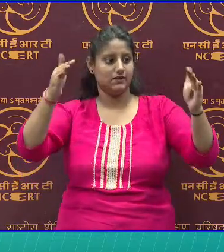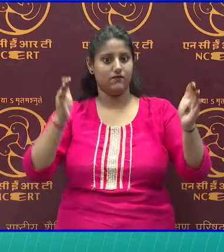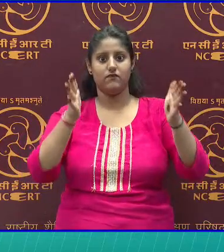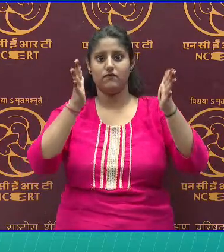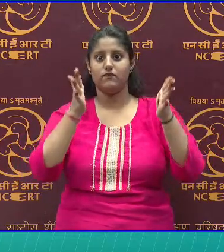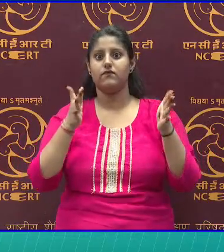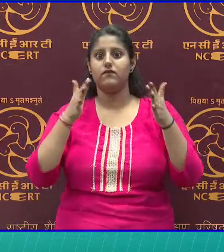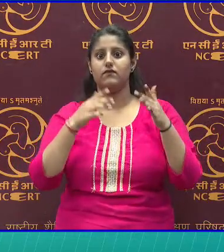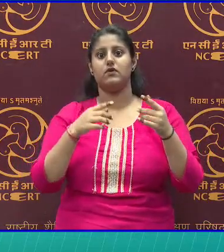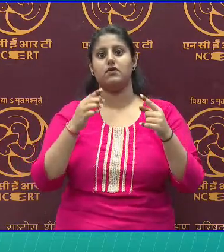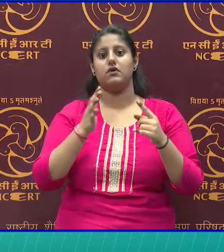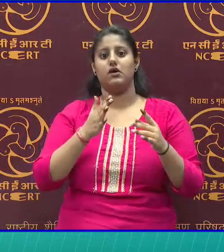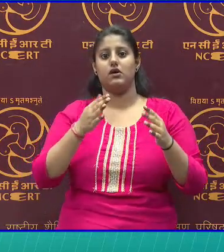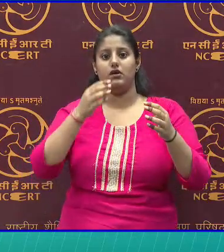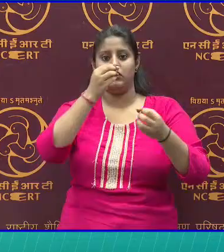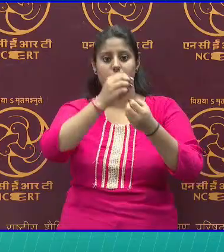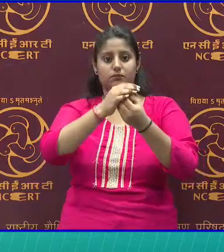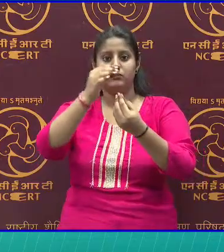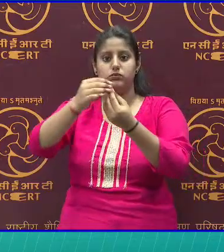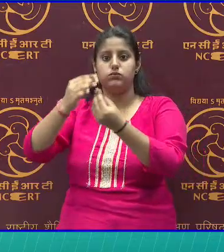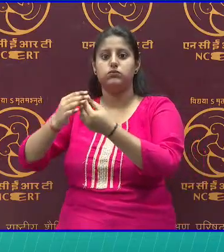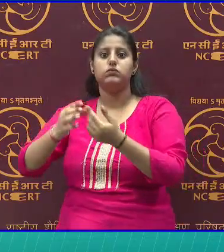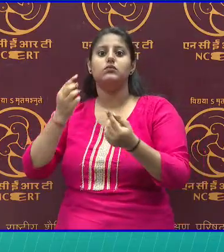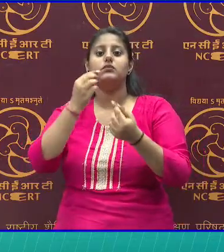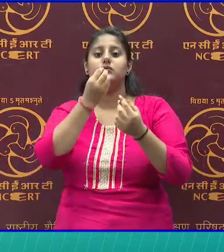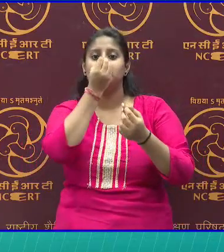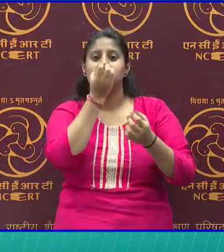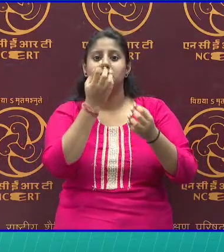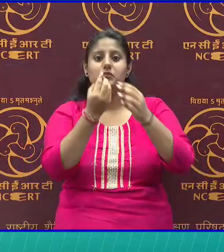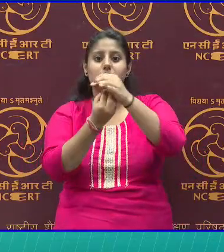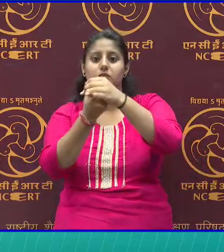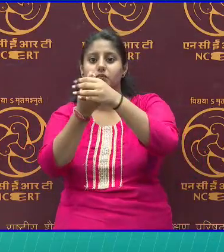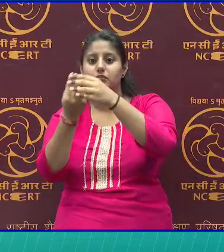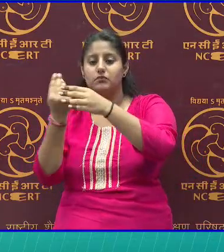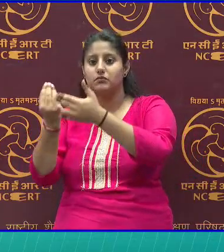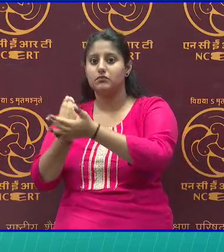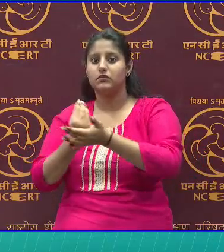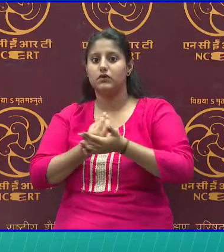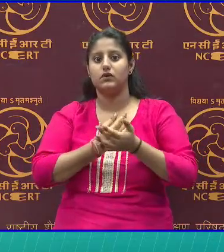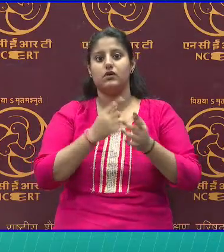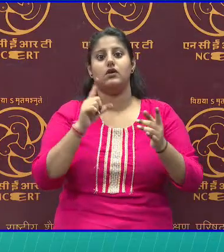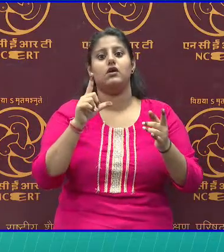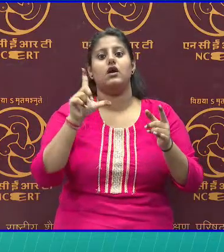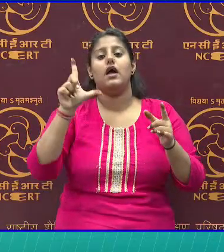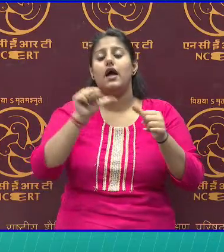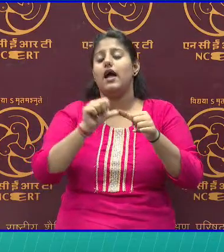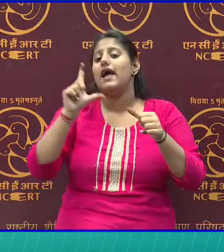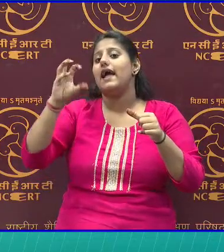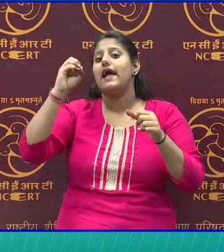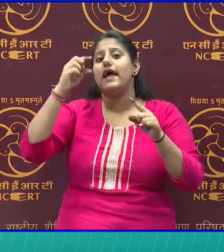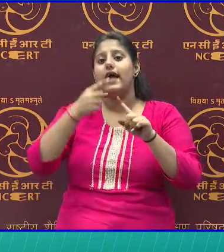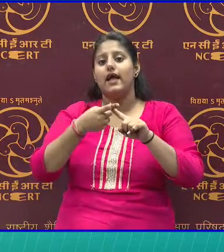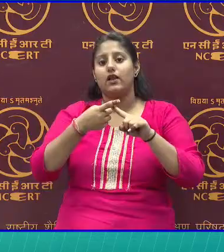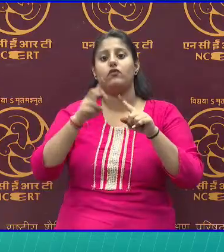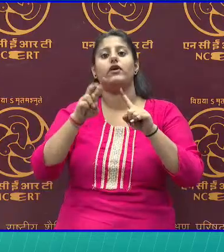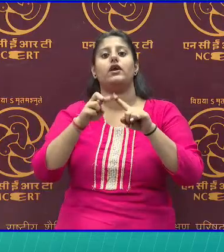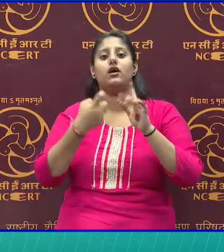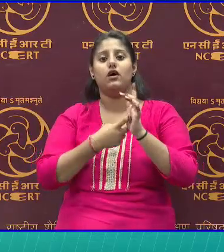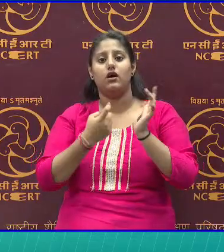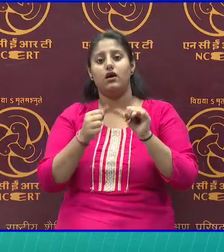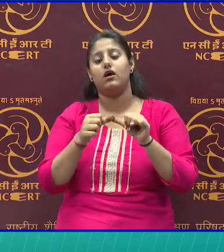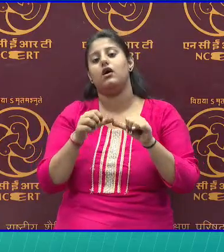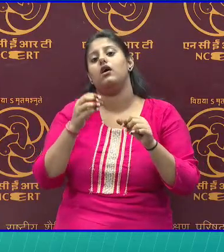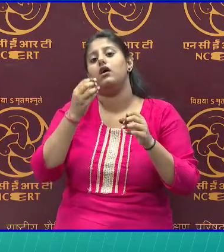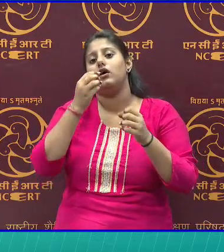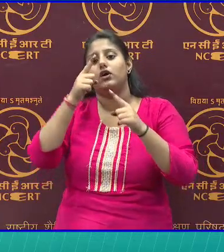they have planted tulsi in the form of a triangle, and then aloe vera in terms of a rectangle, and kind of